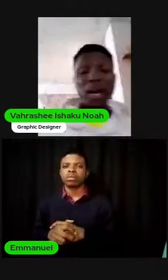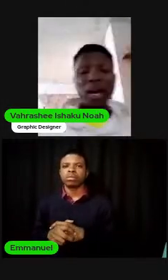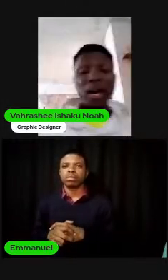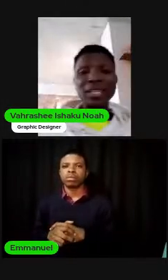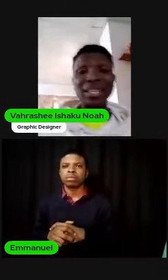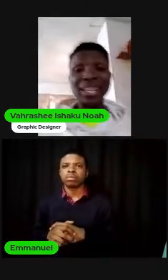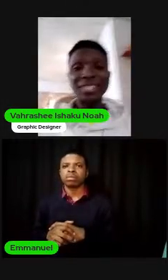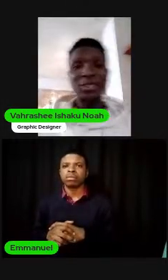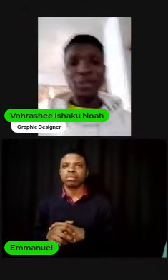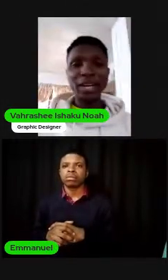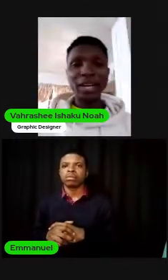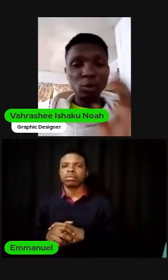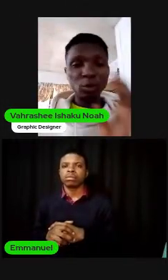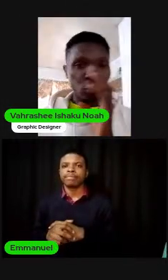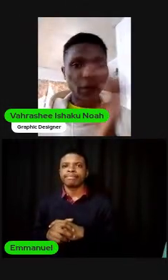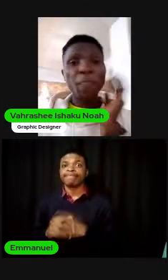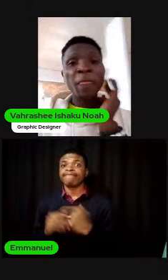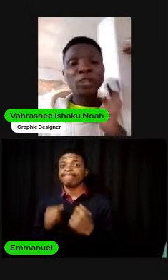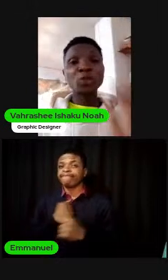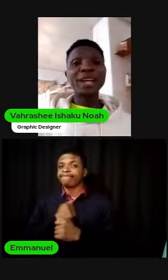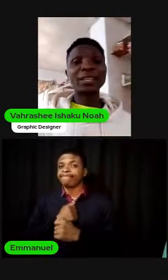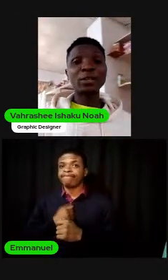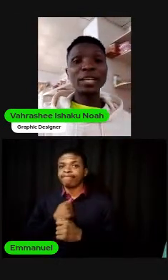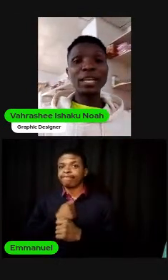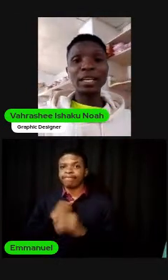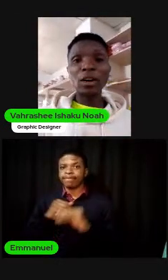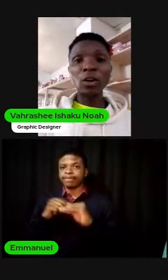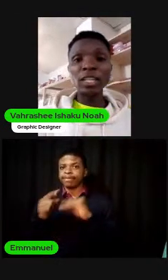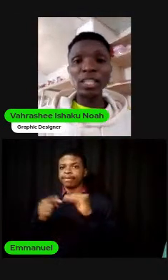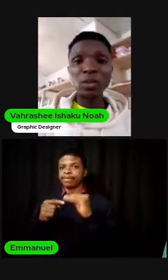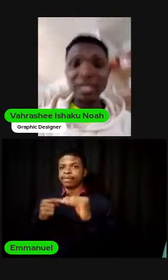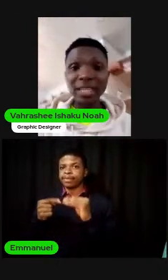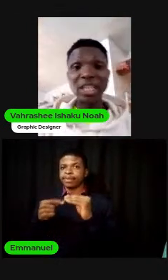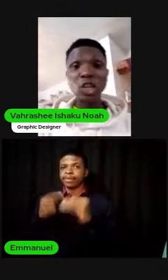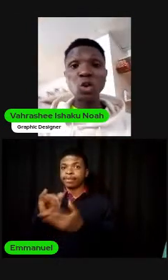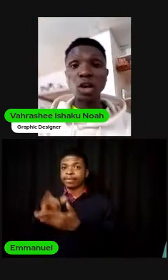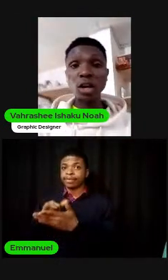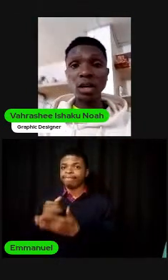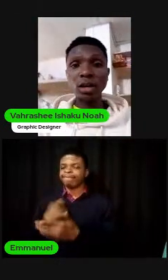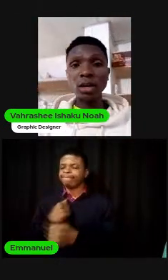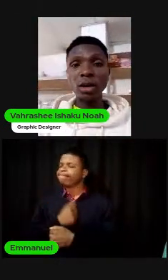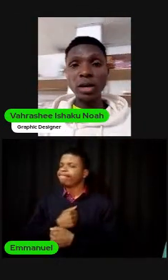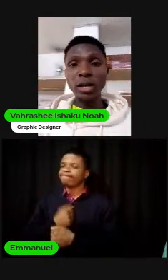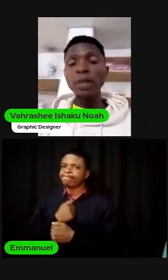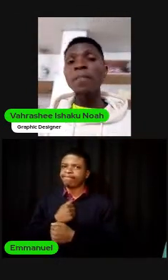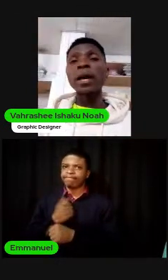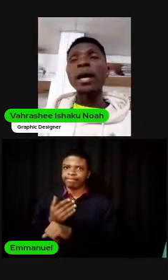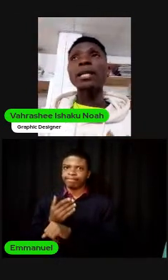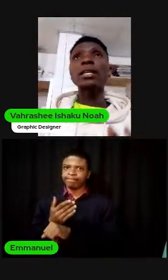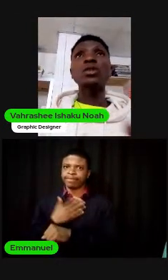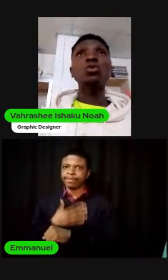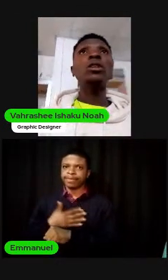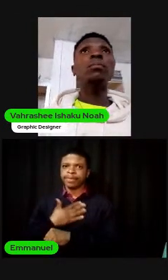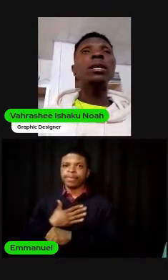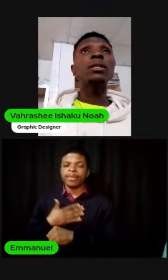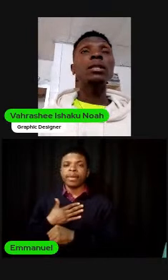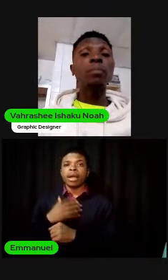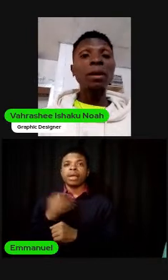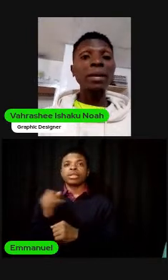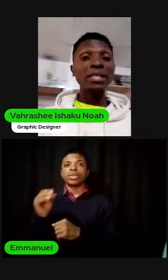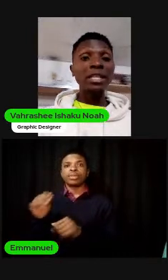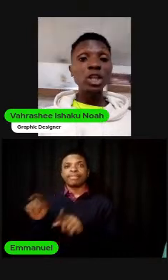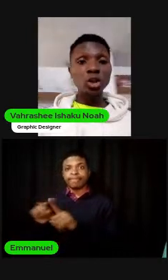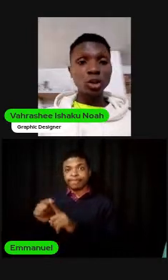Sorry about that. Sorry, I'm so sorry. So, as I was saying, color is the way things look, okay? And it is what makes